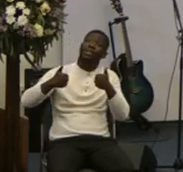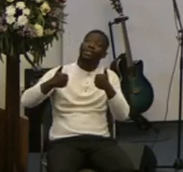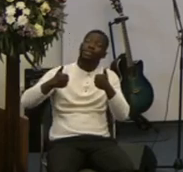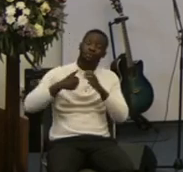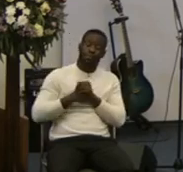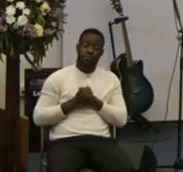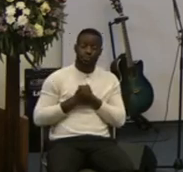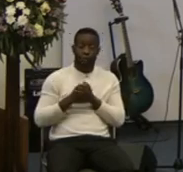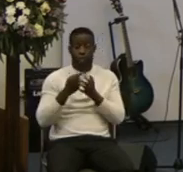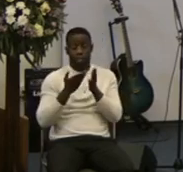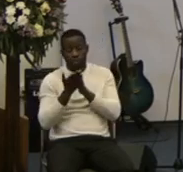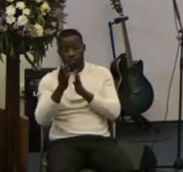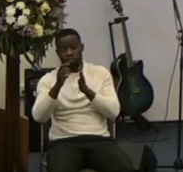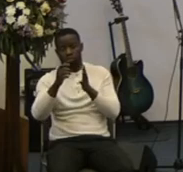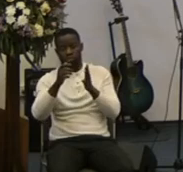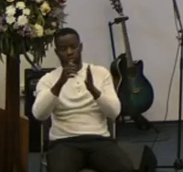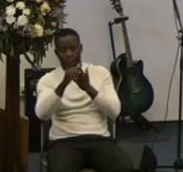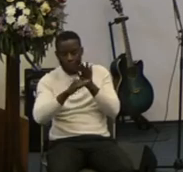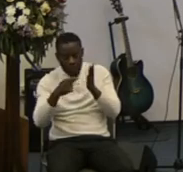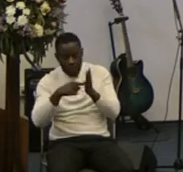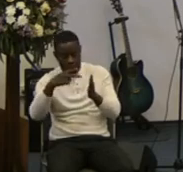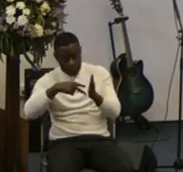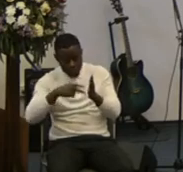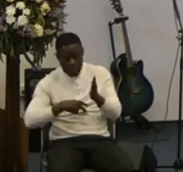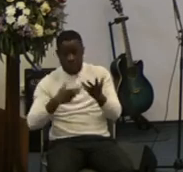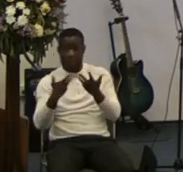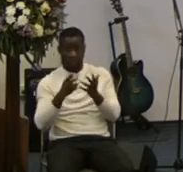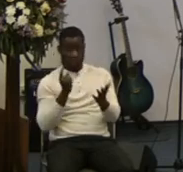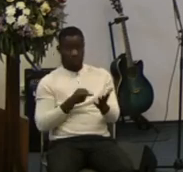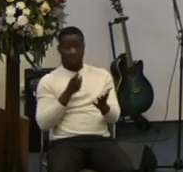the context of Scripture and how